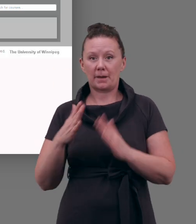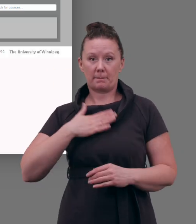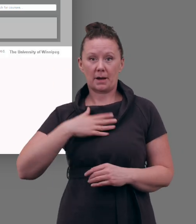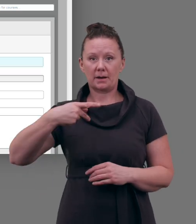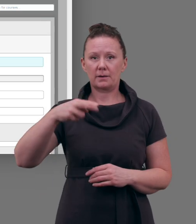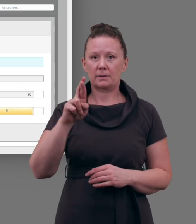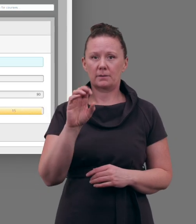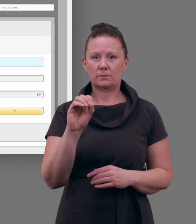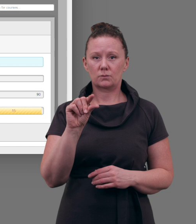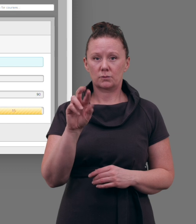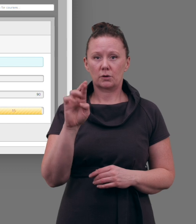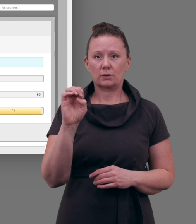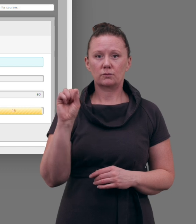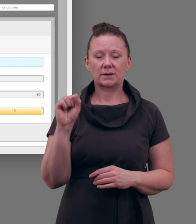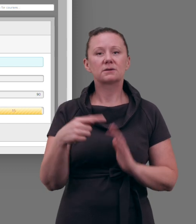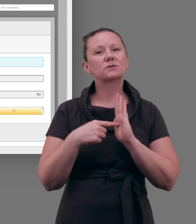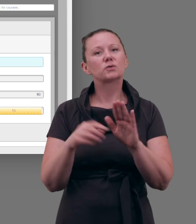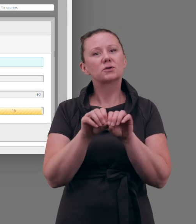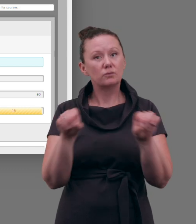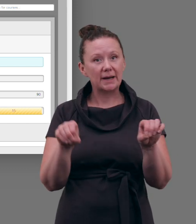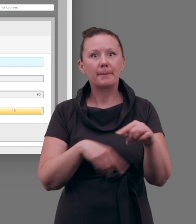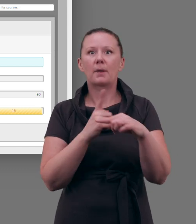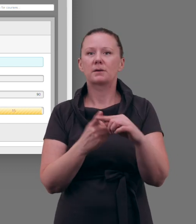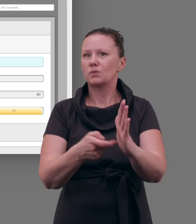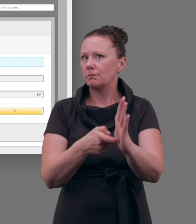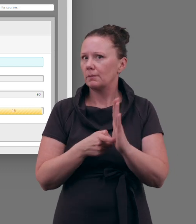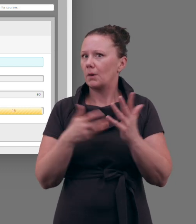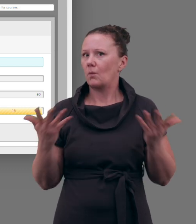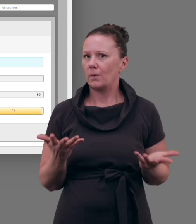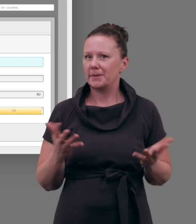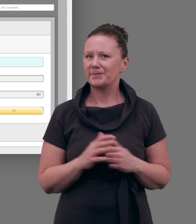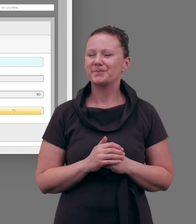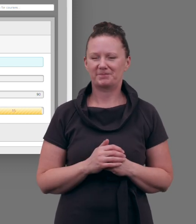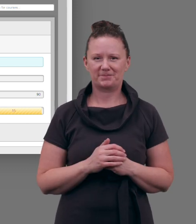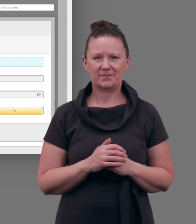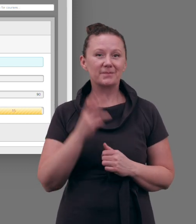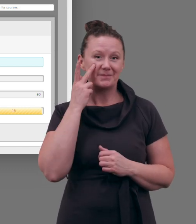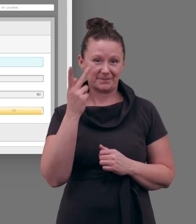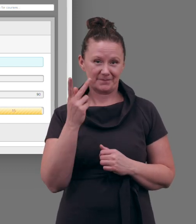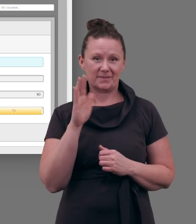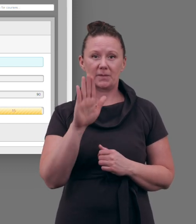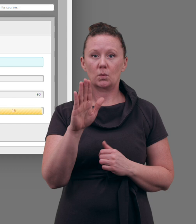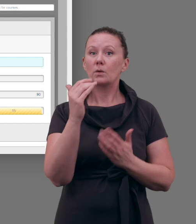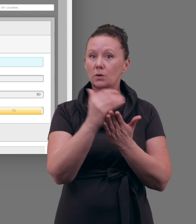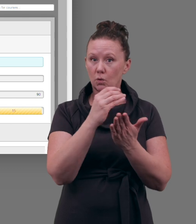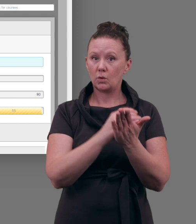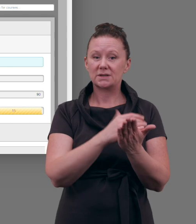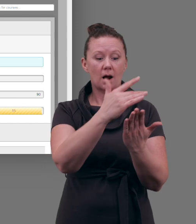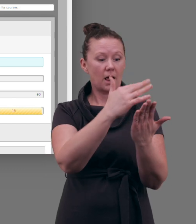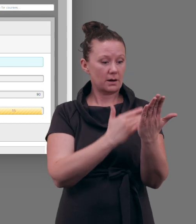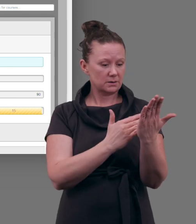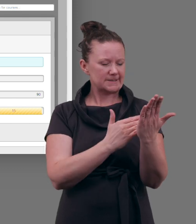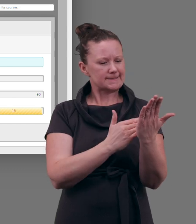and major requirements for the program that you are enrolled in. You can also view how your courses apply to the requirements of a